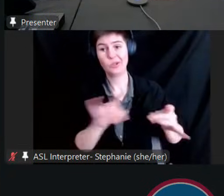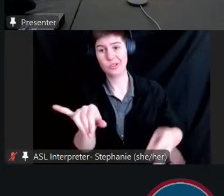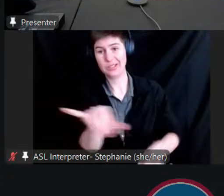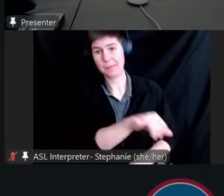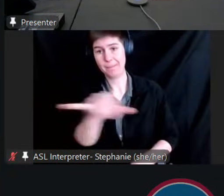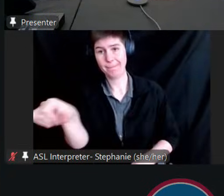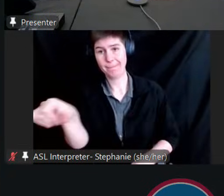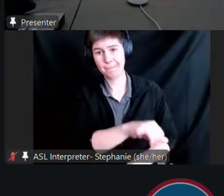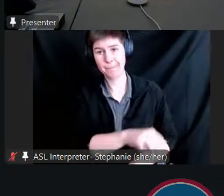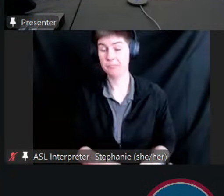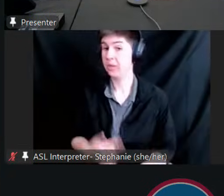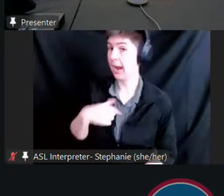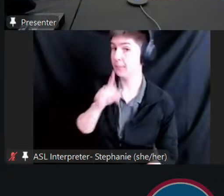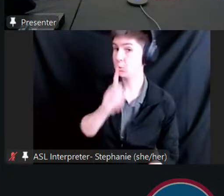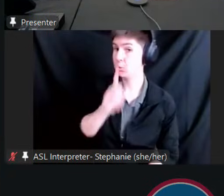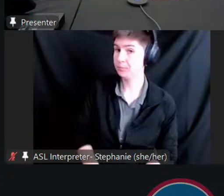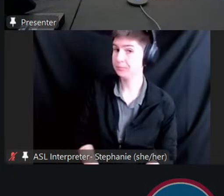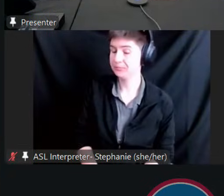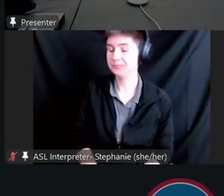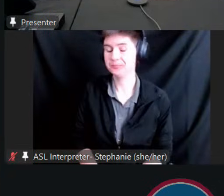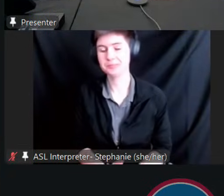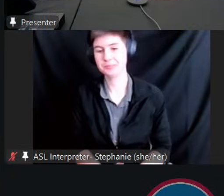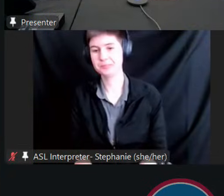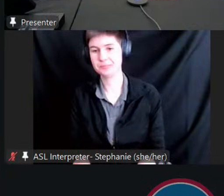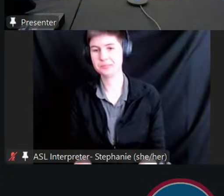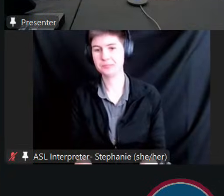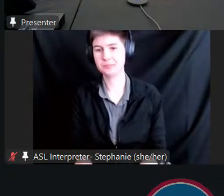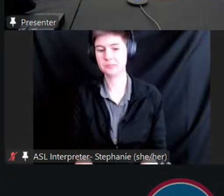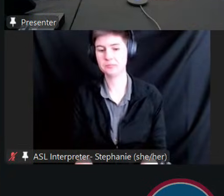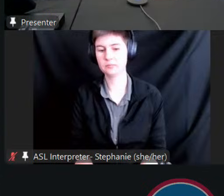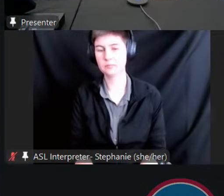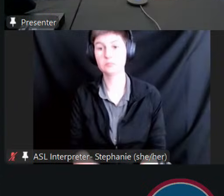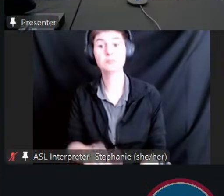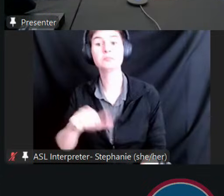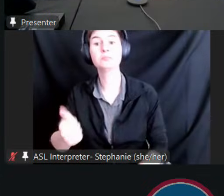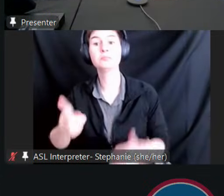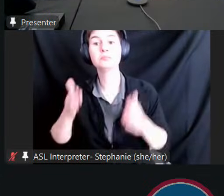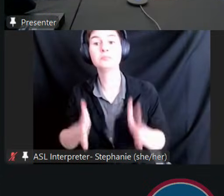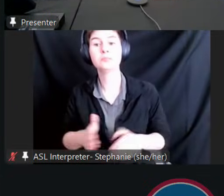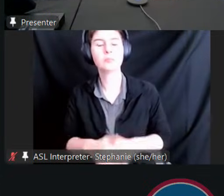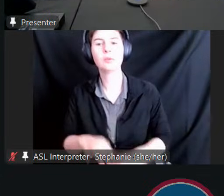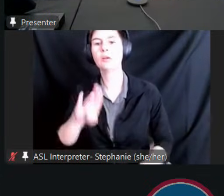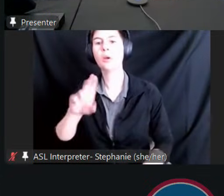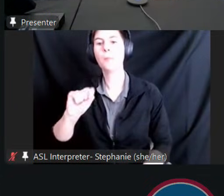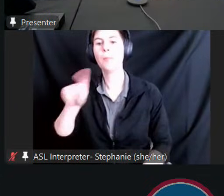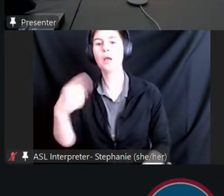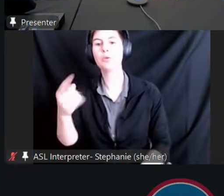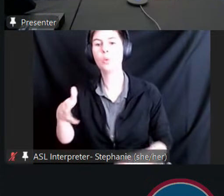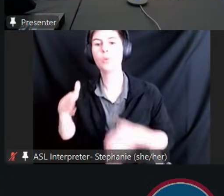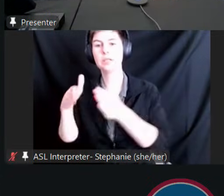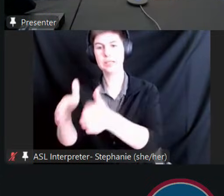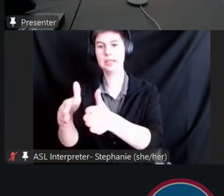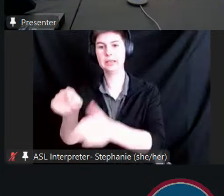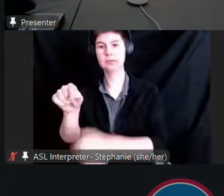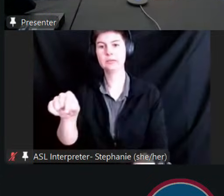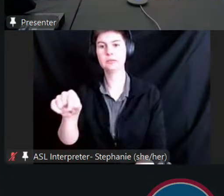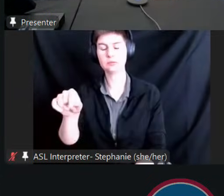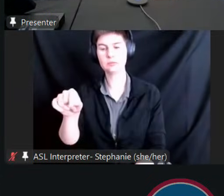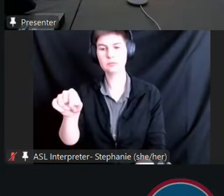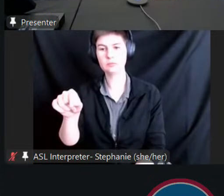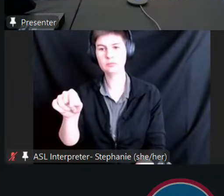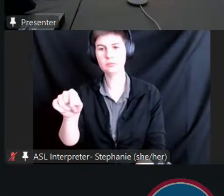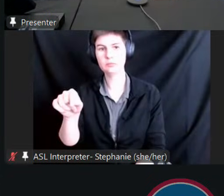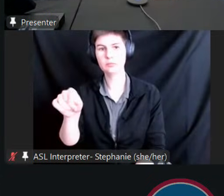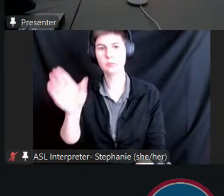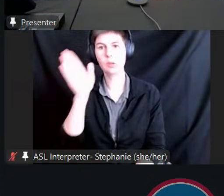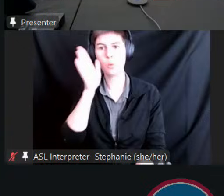sure. Adding a lane of bus only lane would reduce